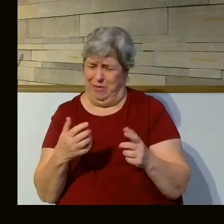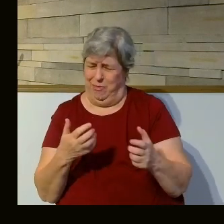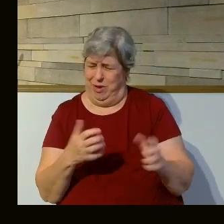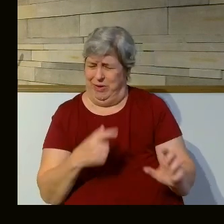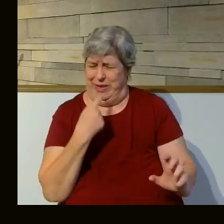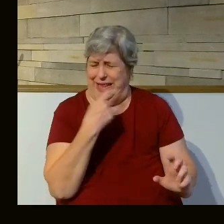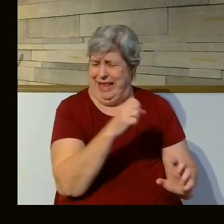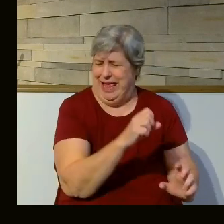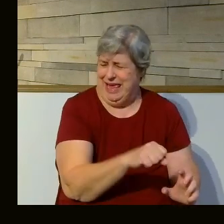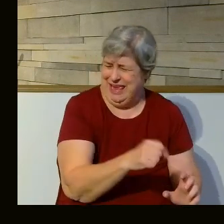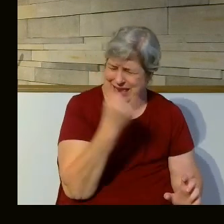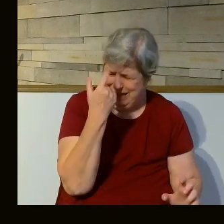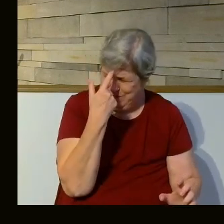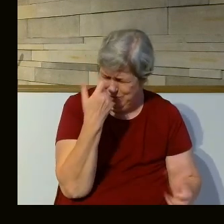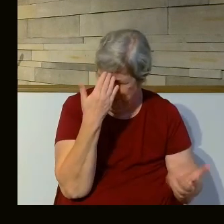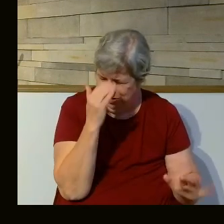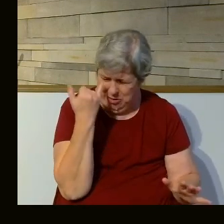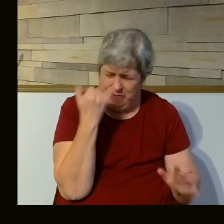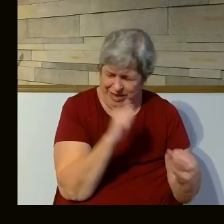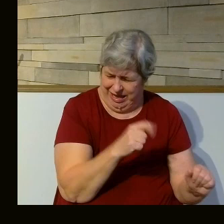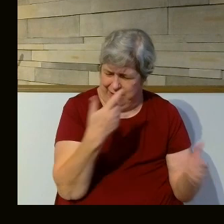something because something else may come up.